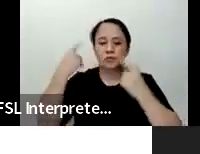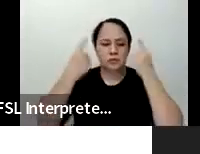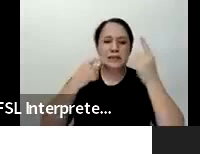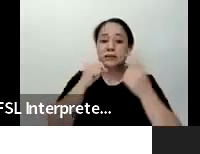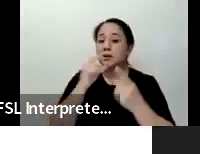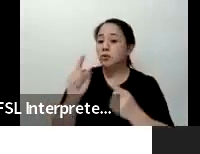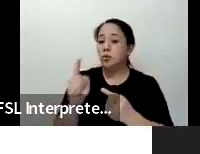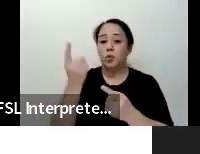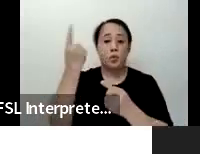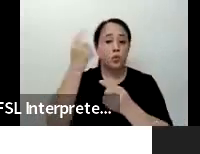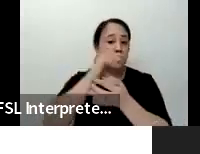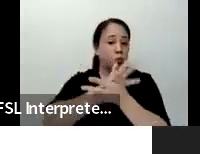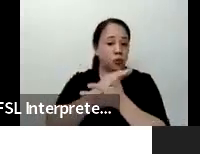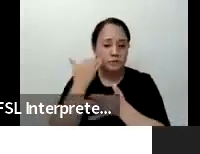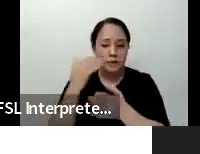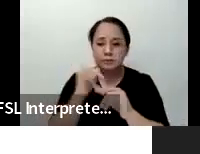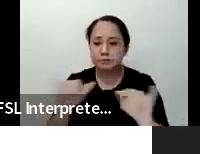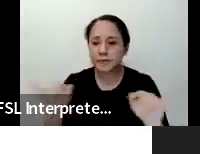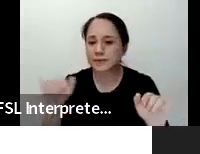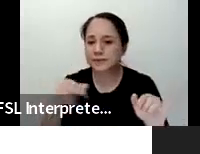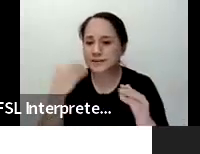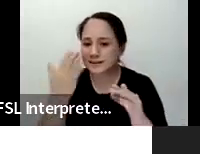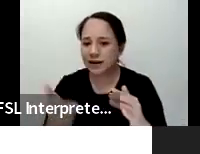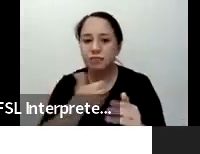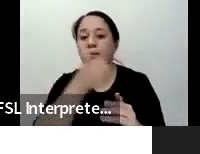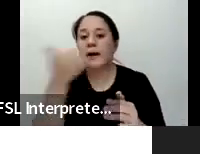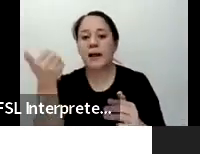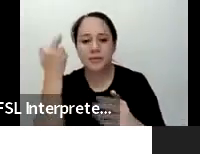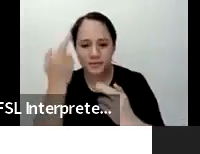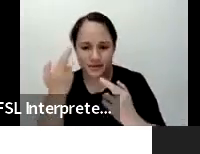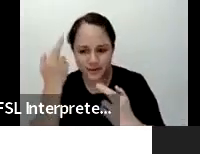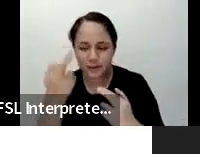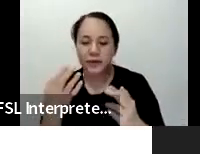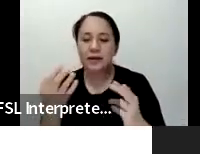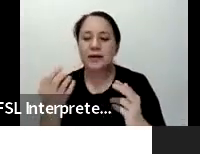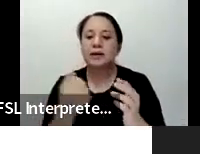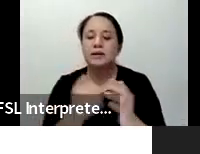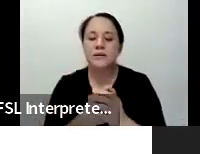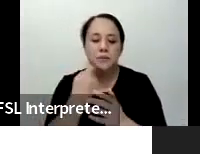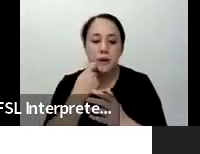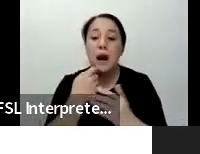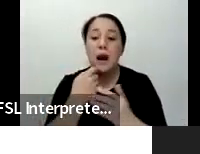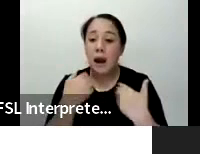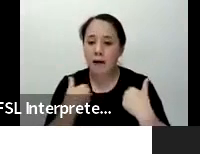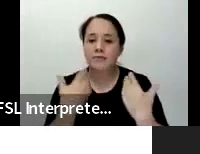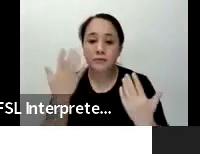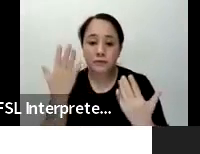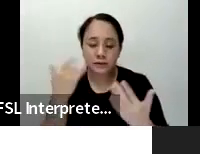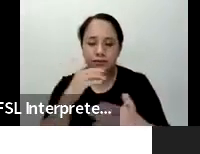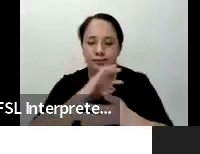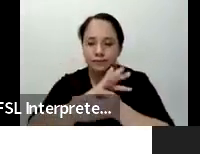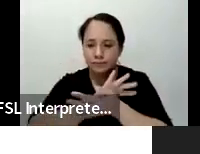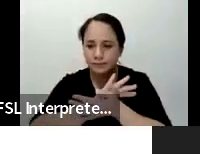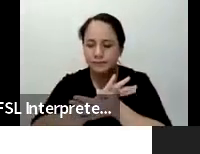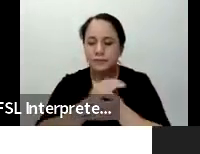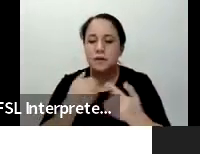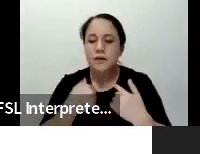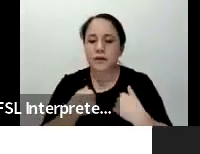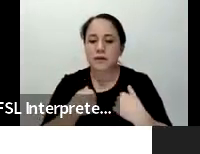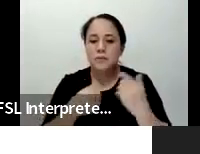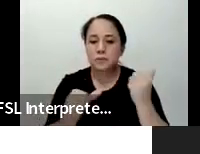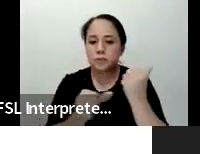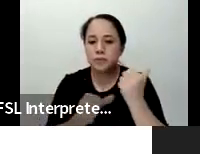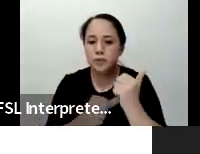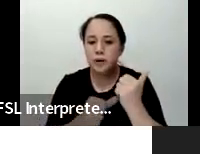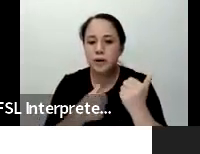only COVID-19 deaths, but also the deaths from other causes, which have risen during the time of the pandemic. This would ultimately aid